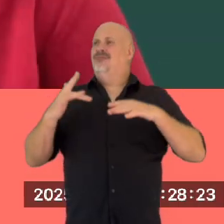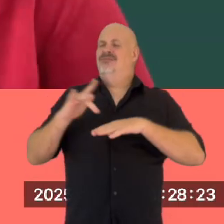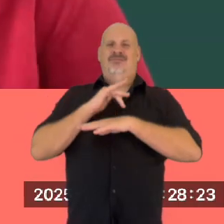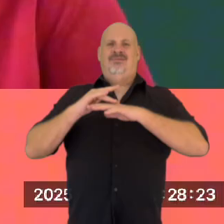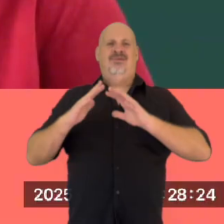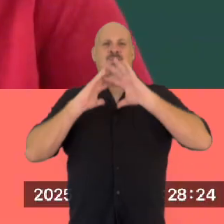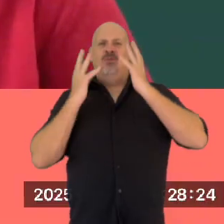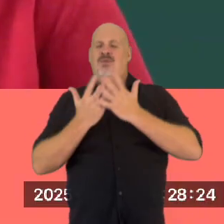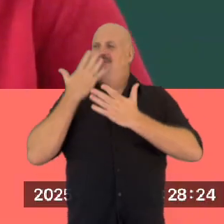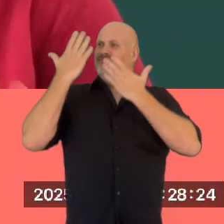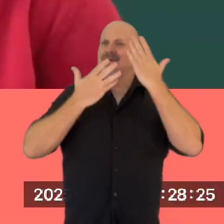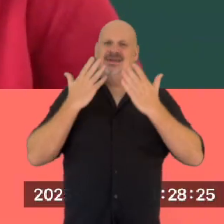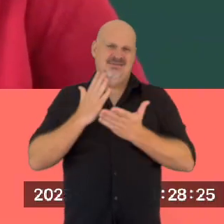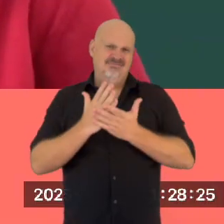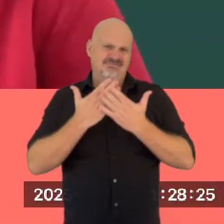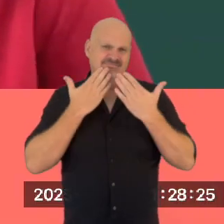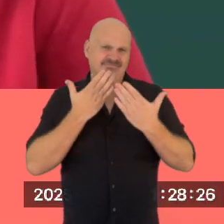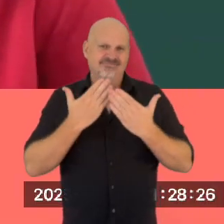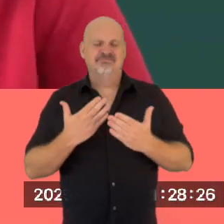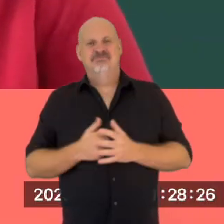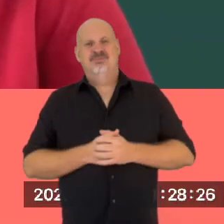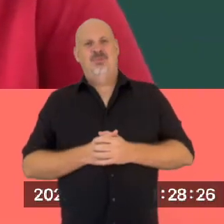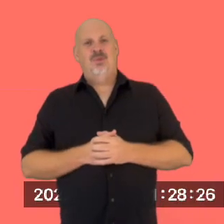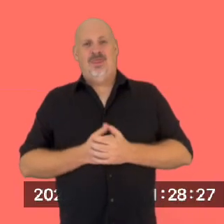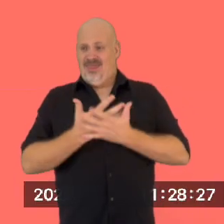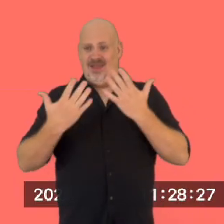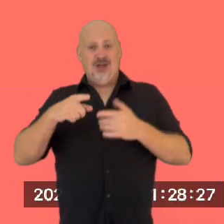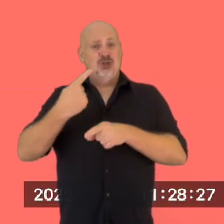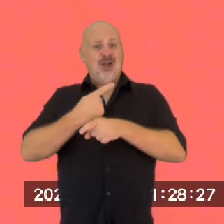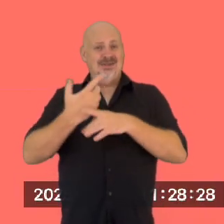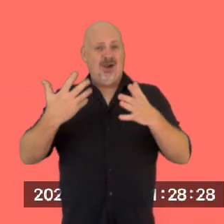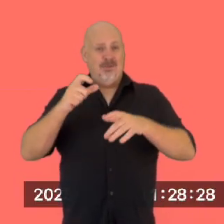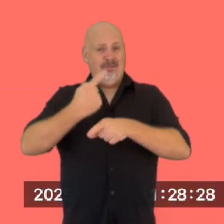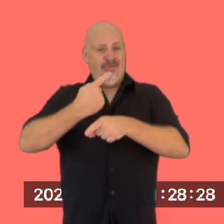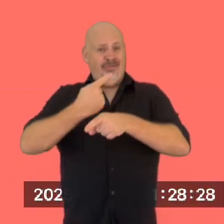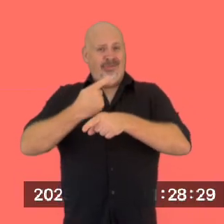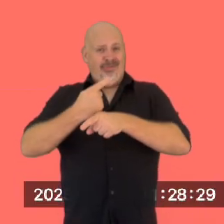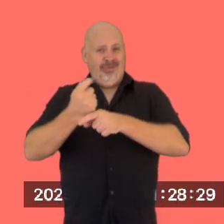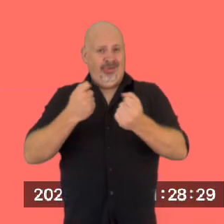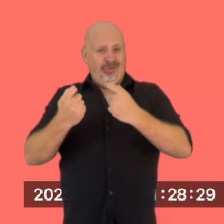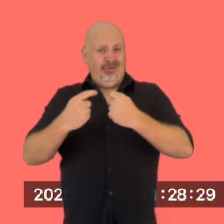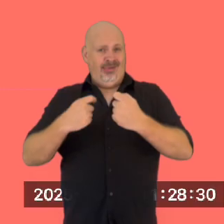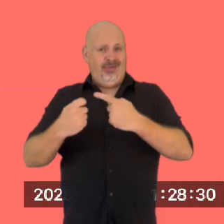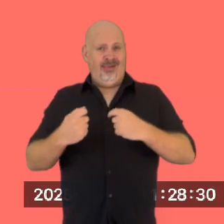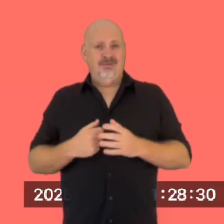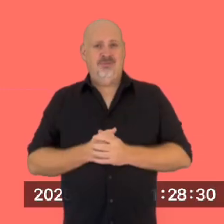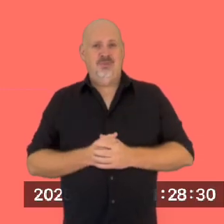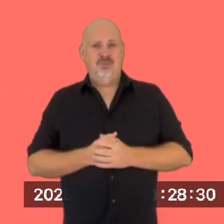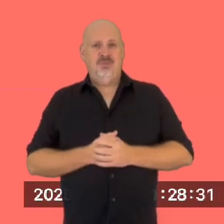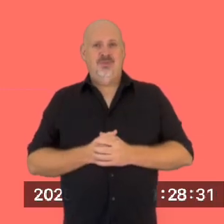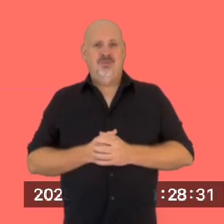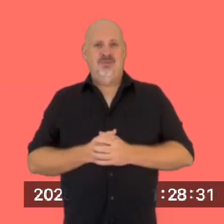We need that fantasy in our everyday lives. Thank you so much, Giles. We have so many people in the